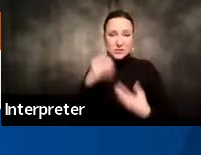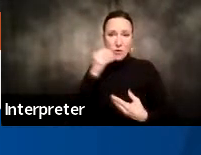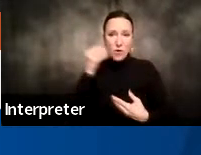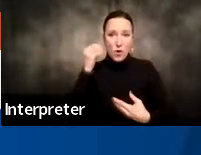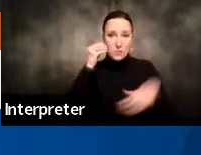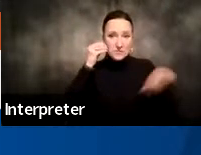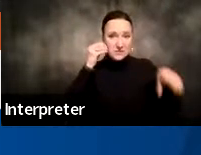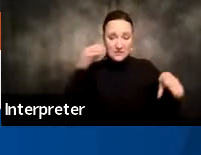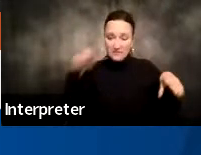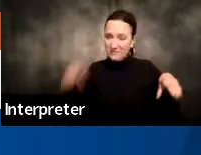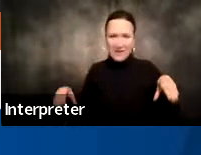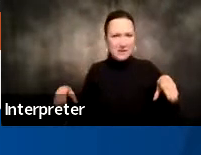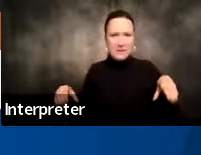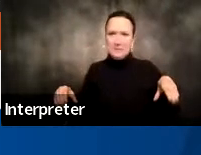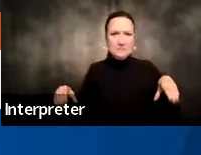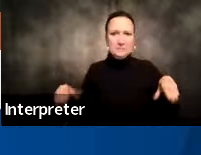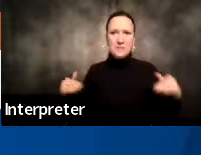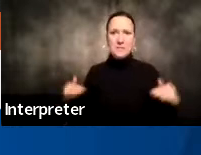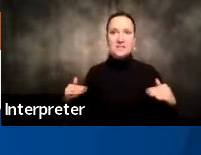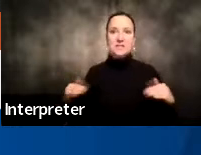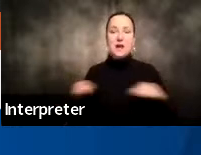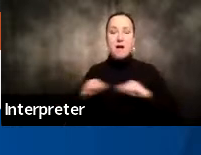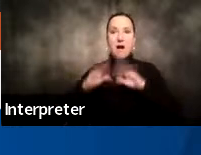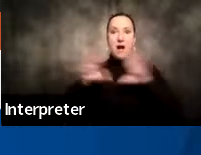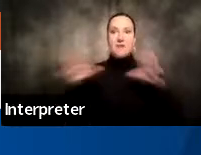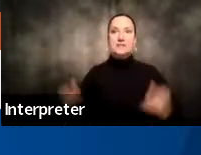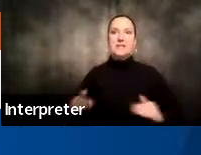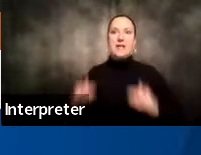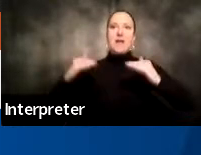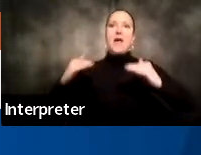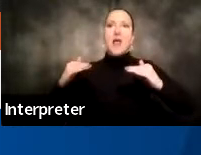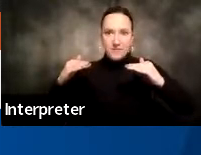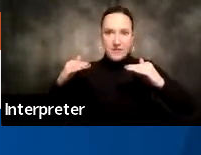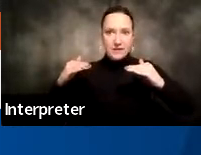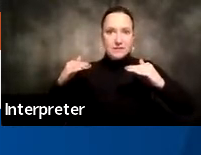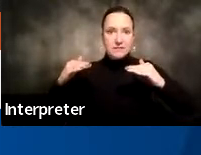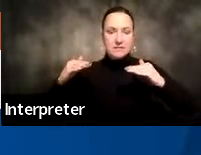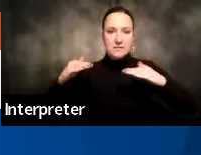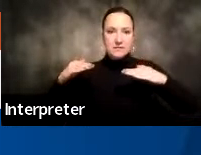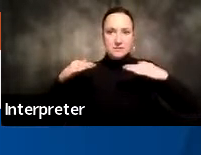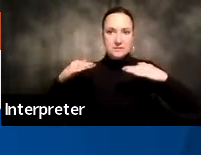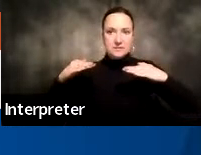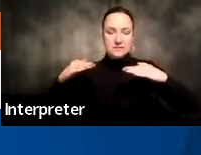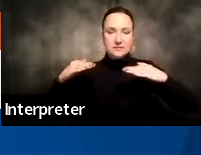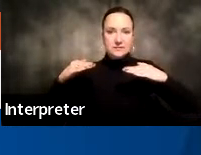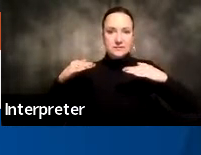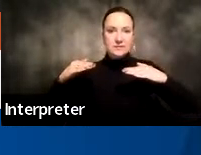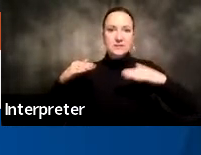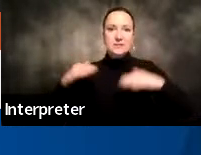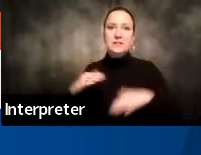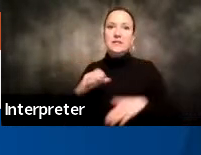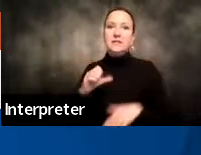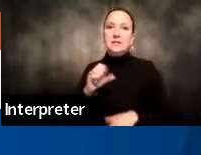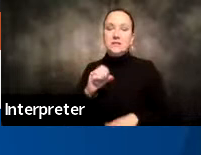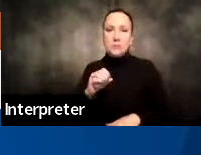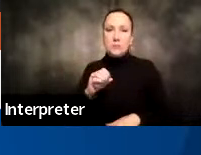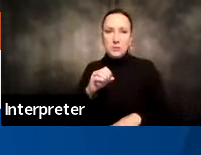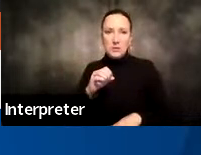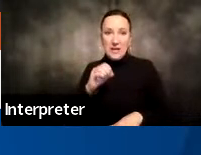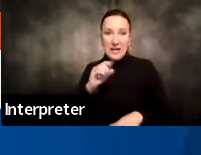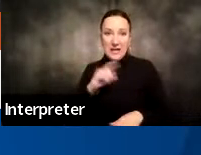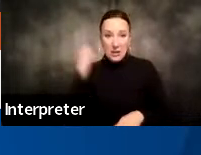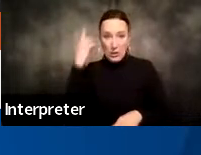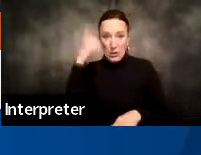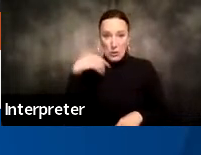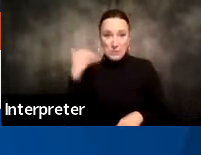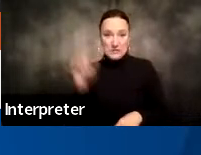But and it seems to me to an average viewer of the construction, it looks like the entire porch